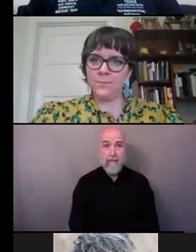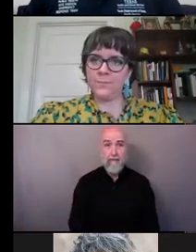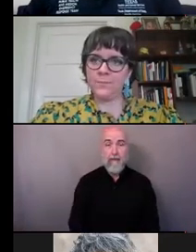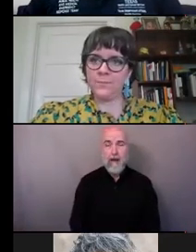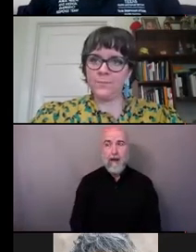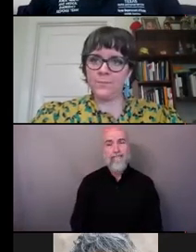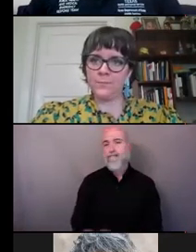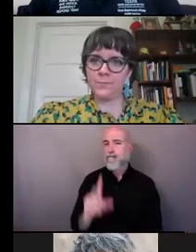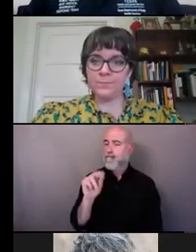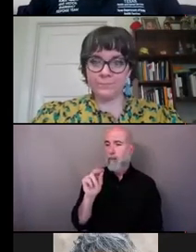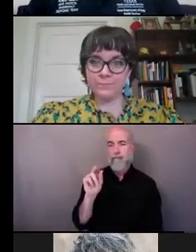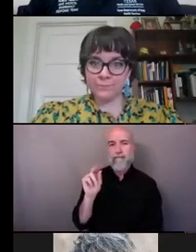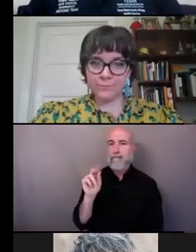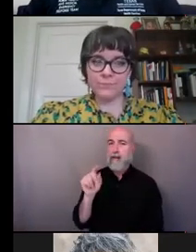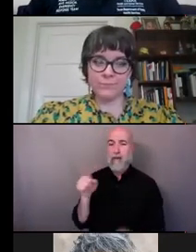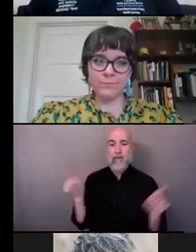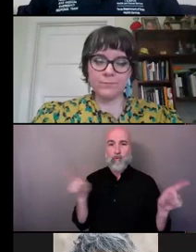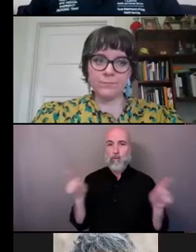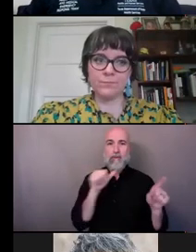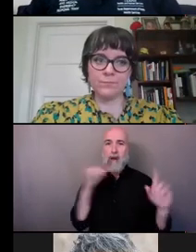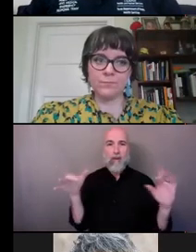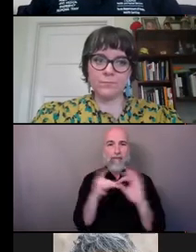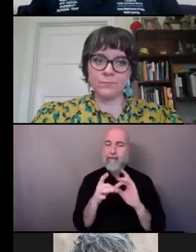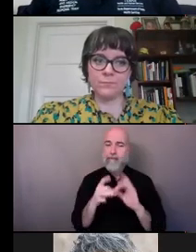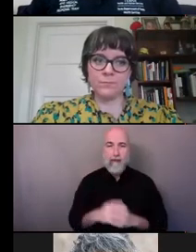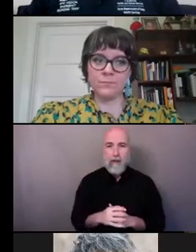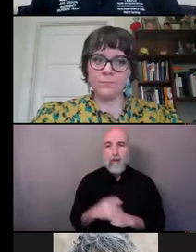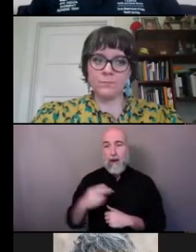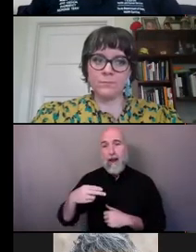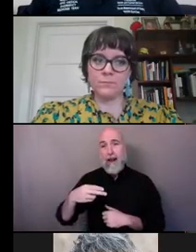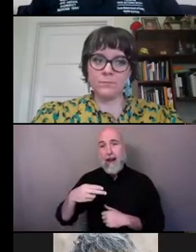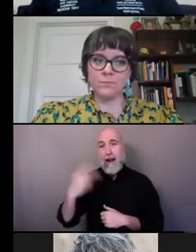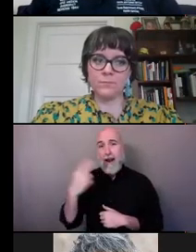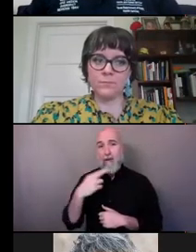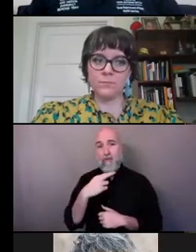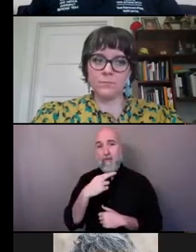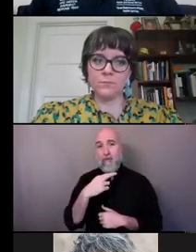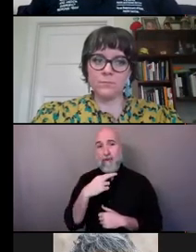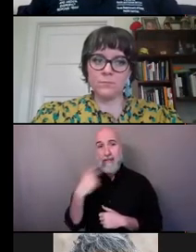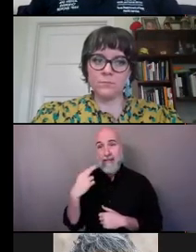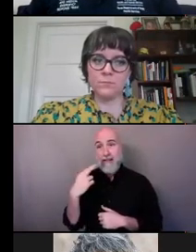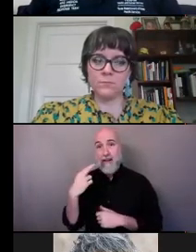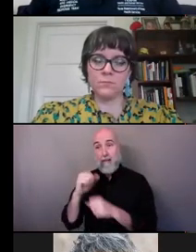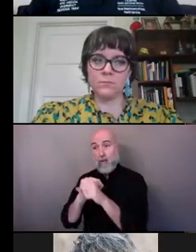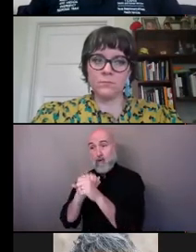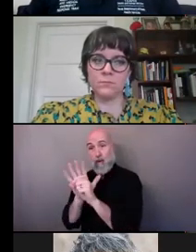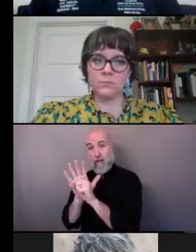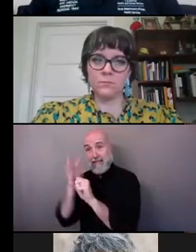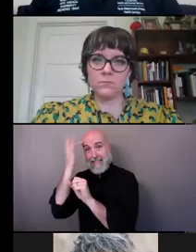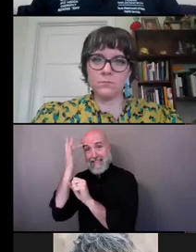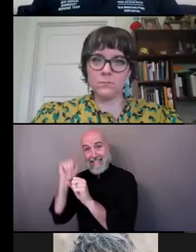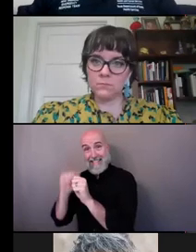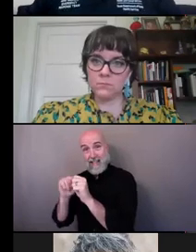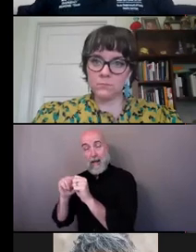No, the two are not correlated. So the high risk from the disease is